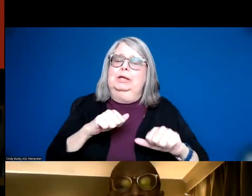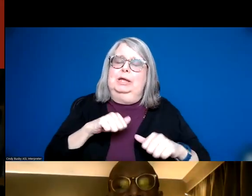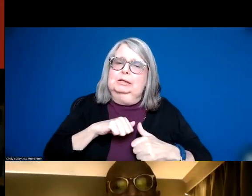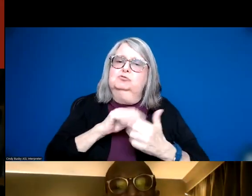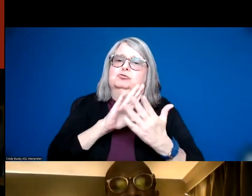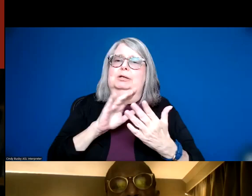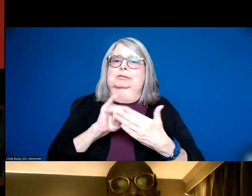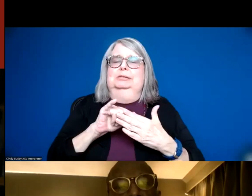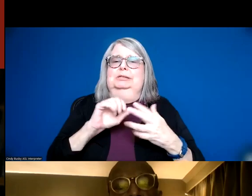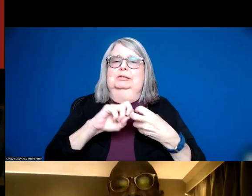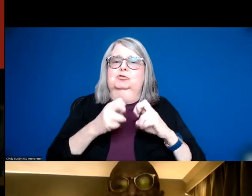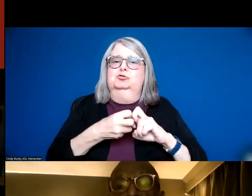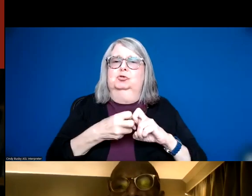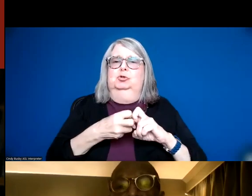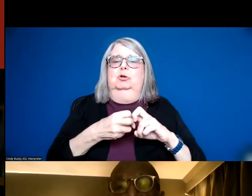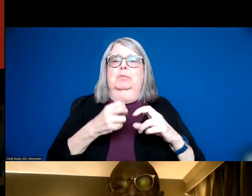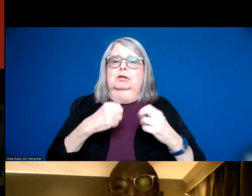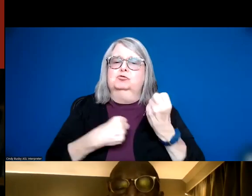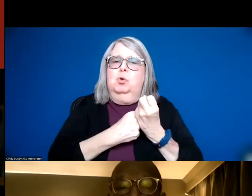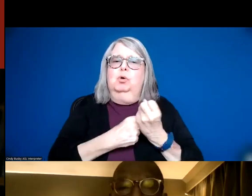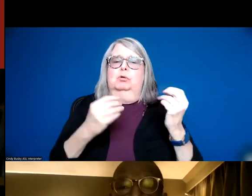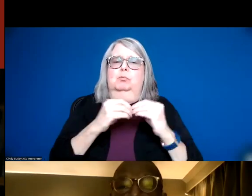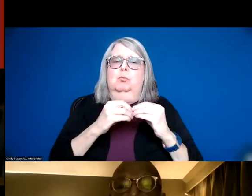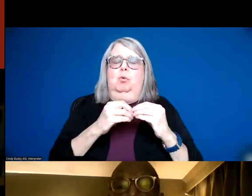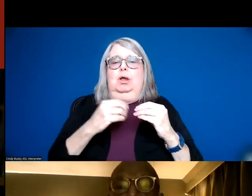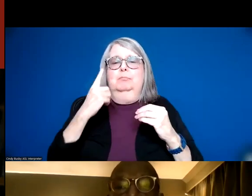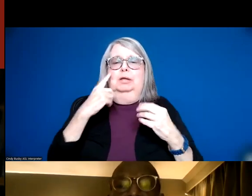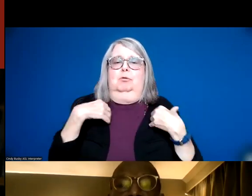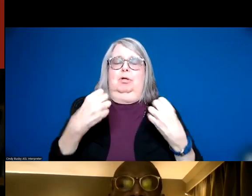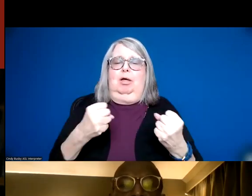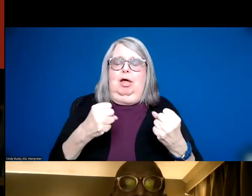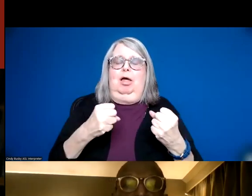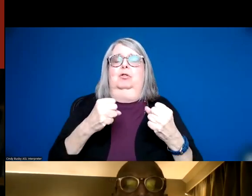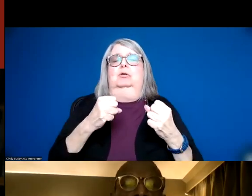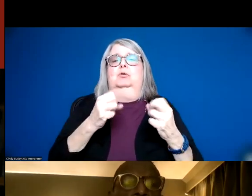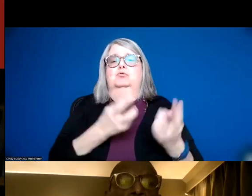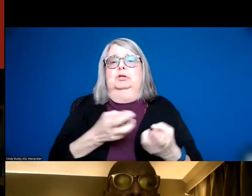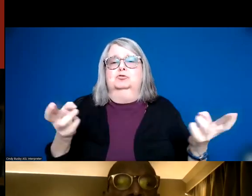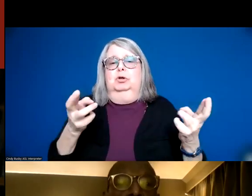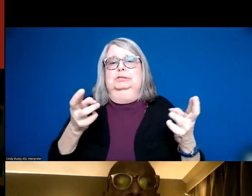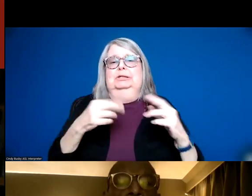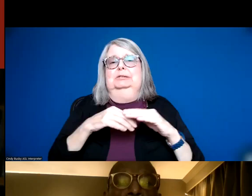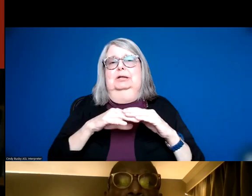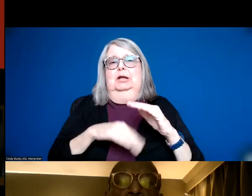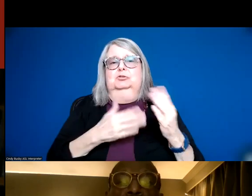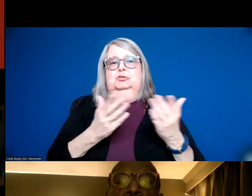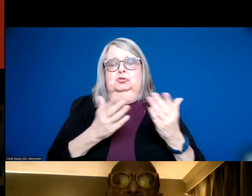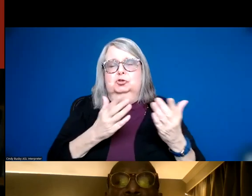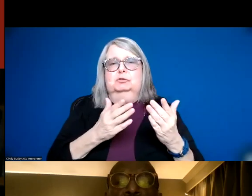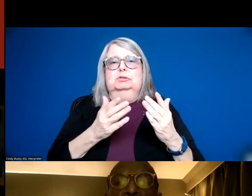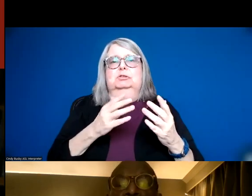access by supporting the creation of more mental health resources in communities of color and underserved zip codes. We can create